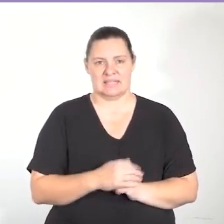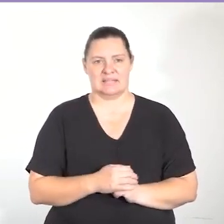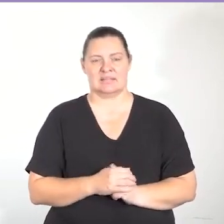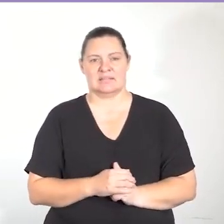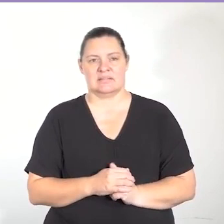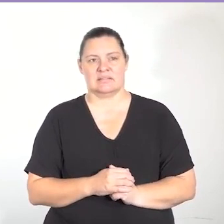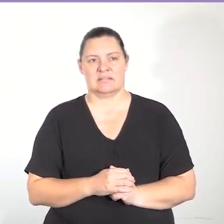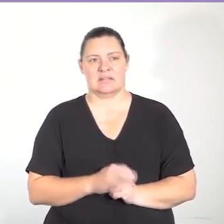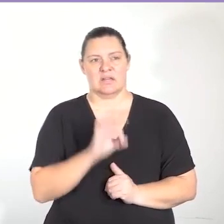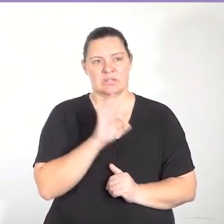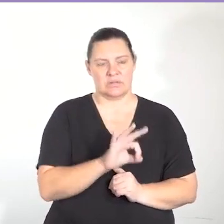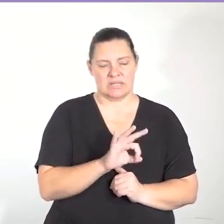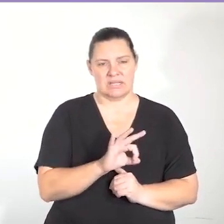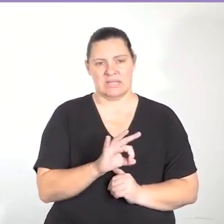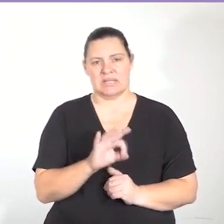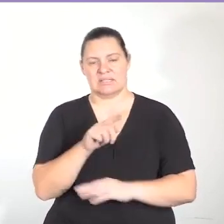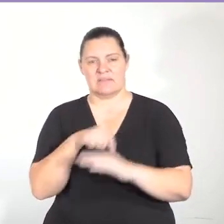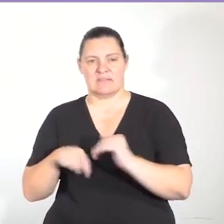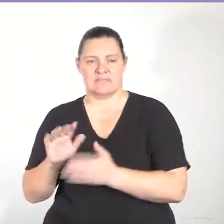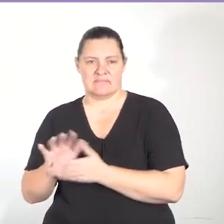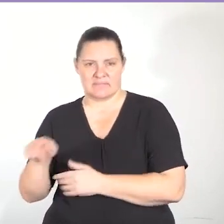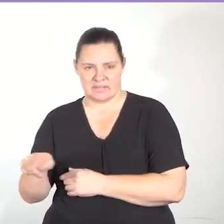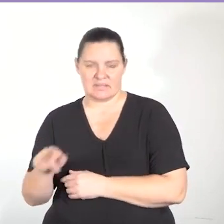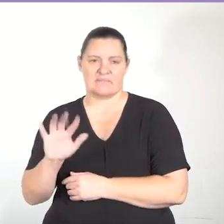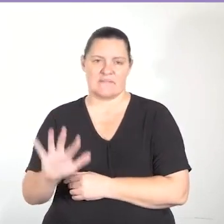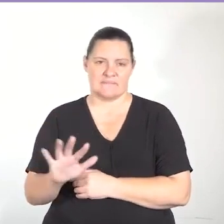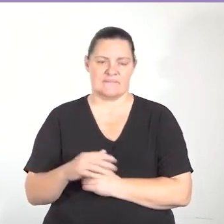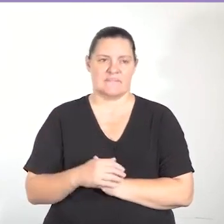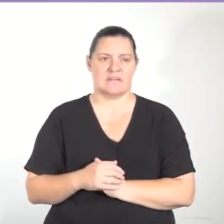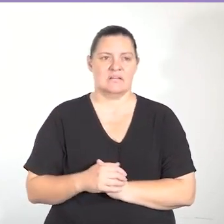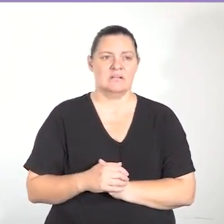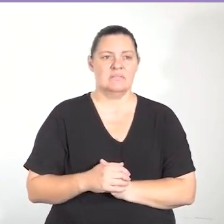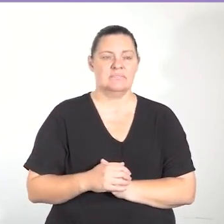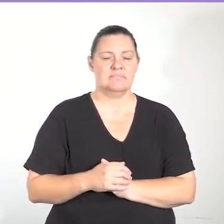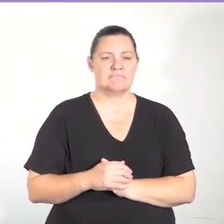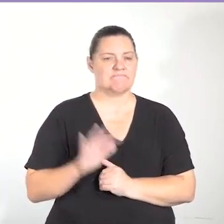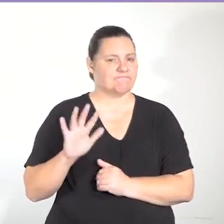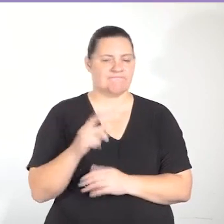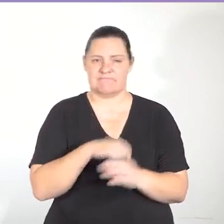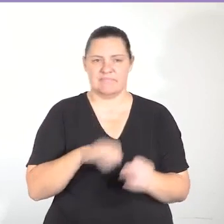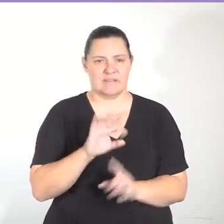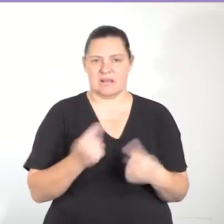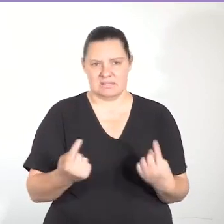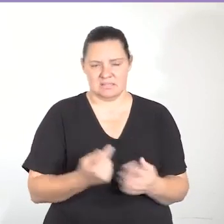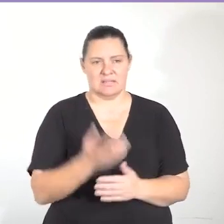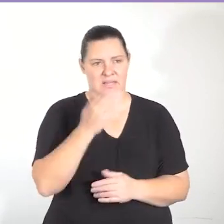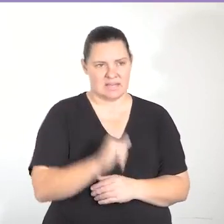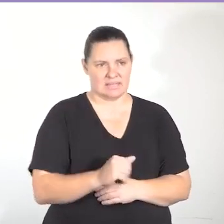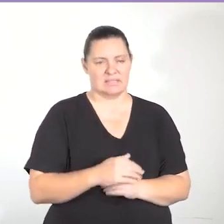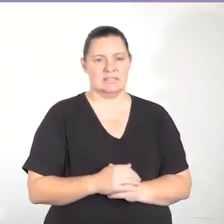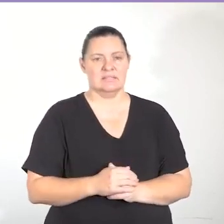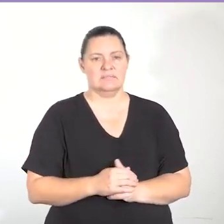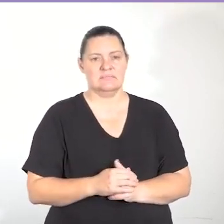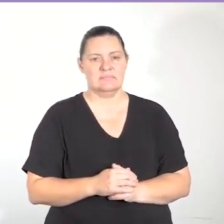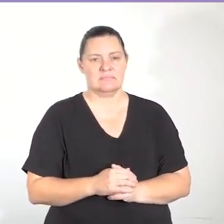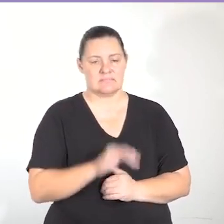number, which is 3. So 15 divided by 3 is 5. And then again, 5 is not divisible by 3, so we move on to the